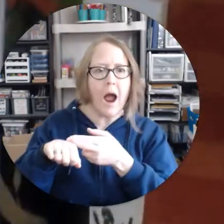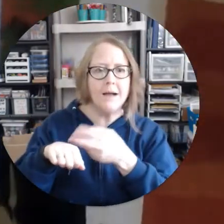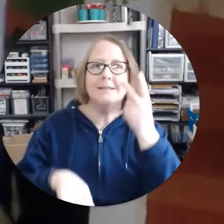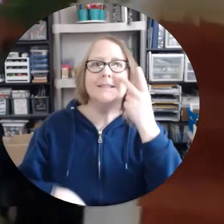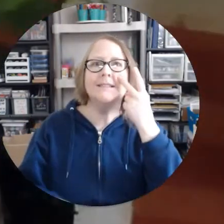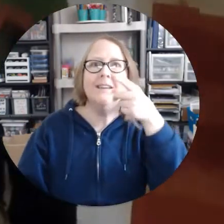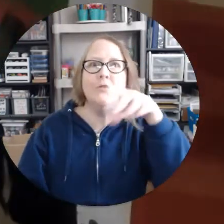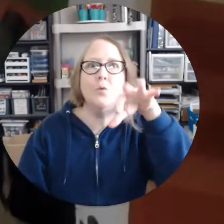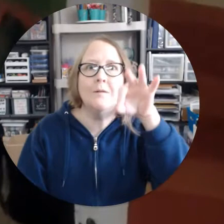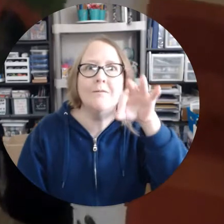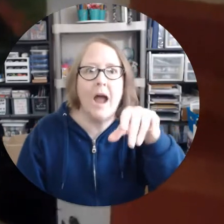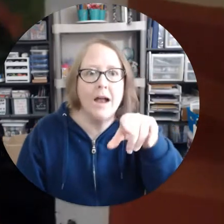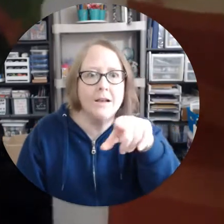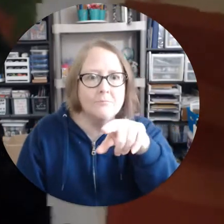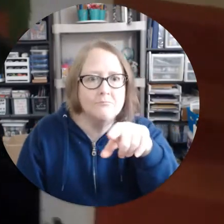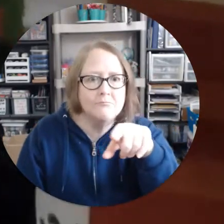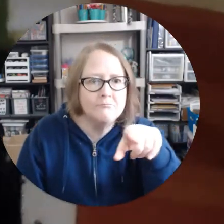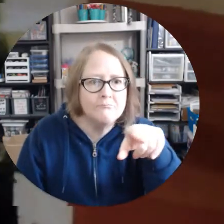it.